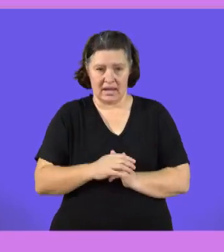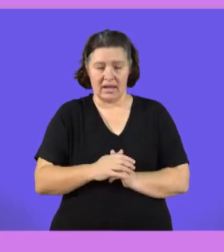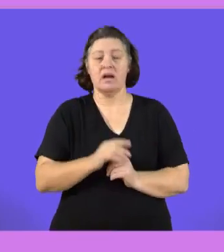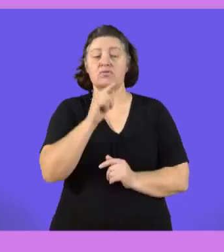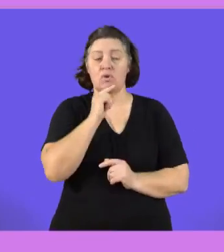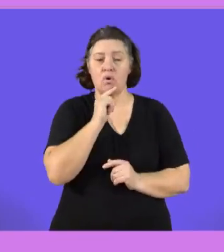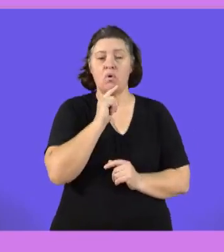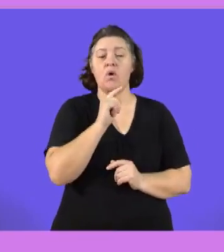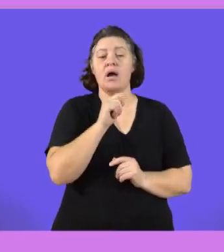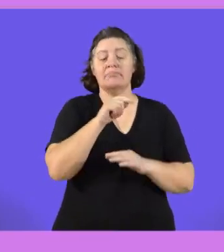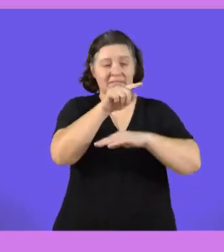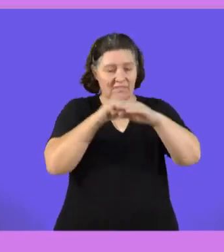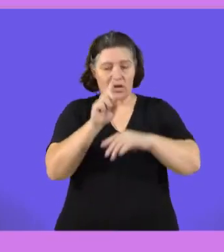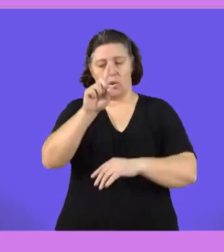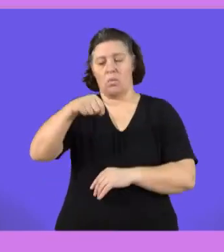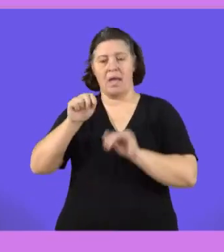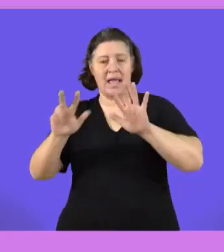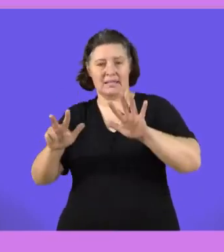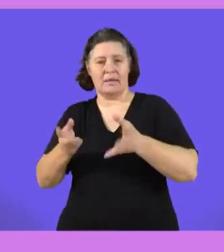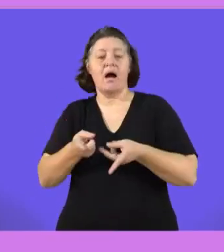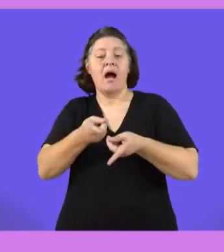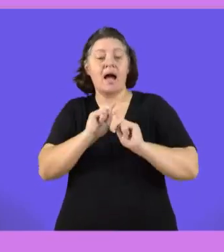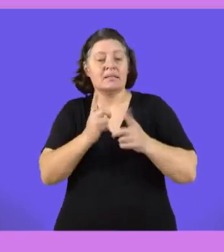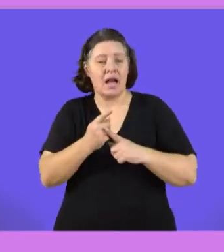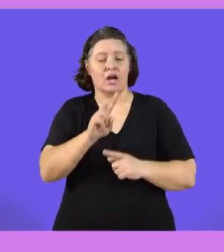by 1,8. And that should give you an answer of